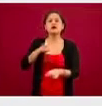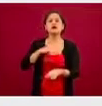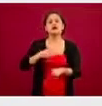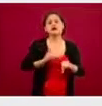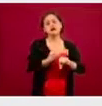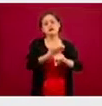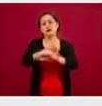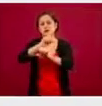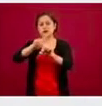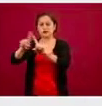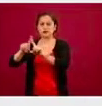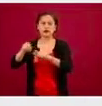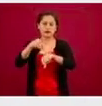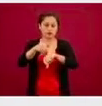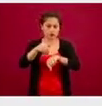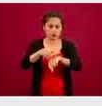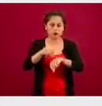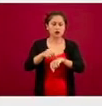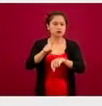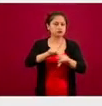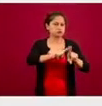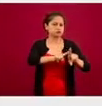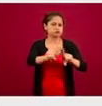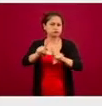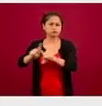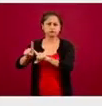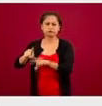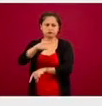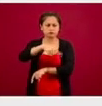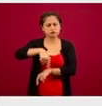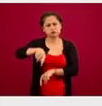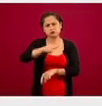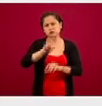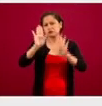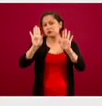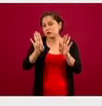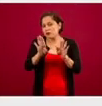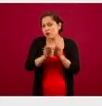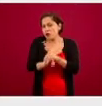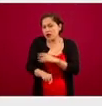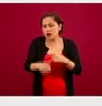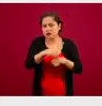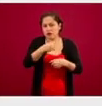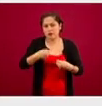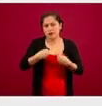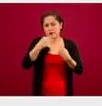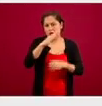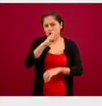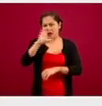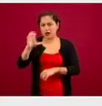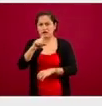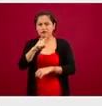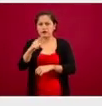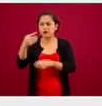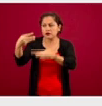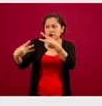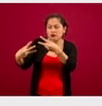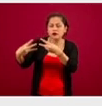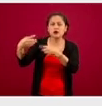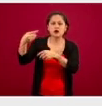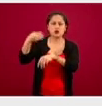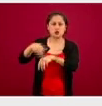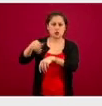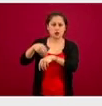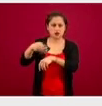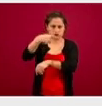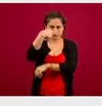800-00-44800. And we also have a directory for direct lines depending on your specific location. So for example, if